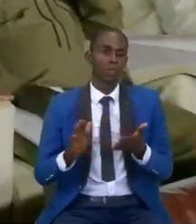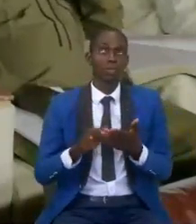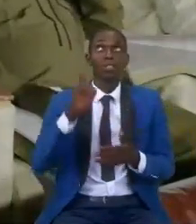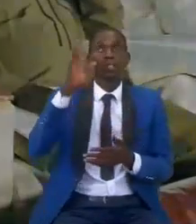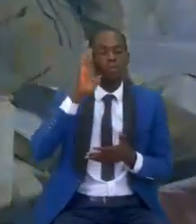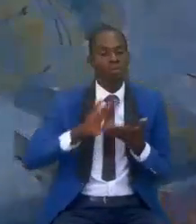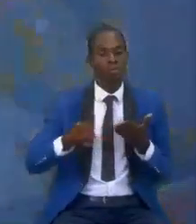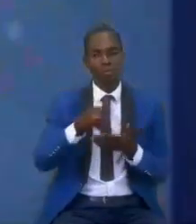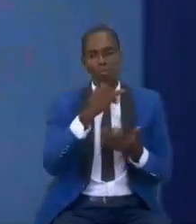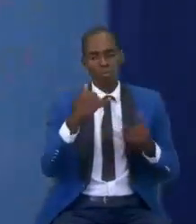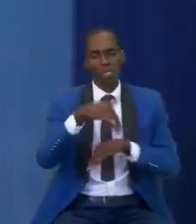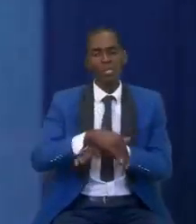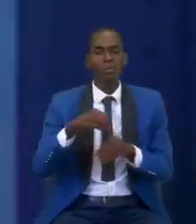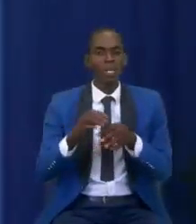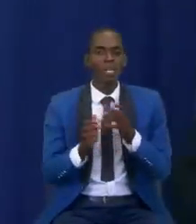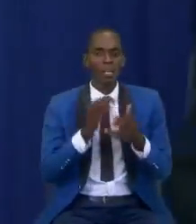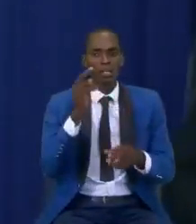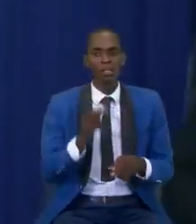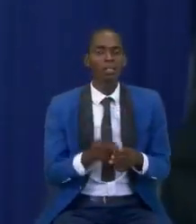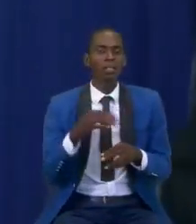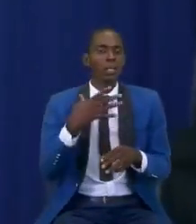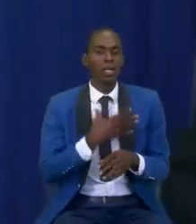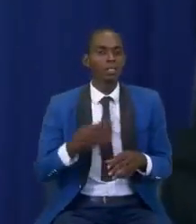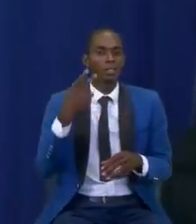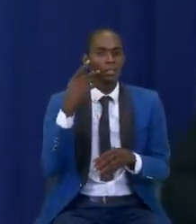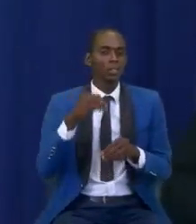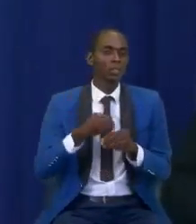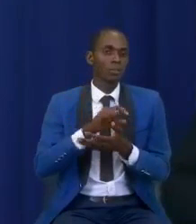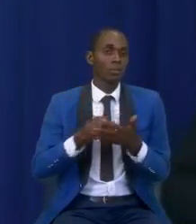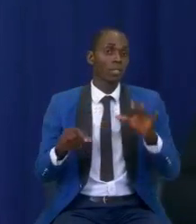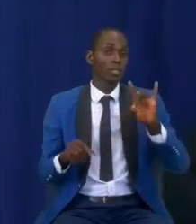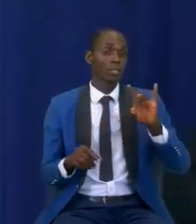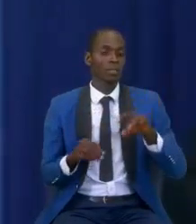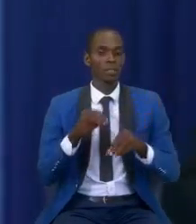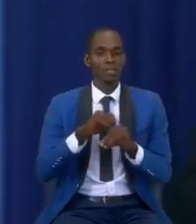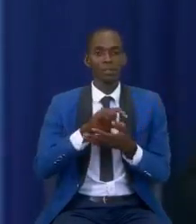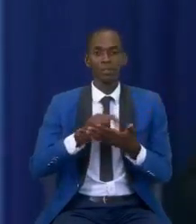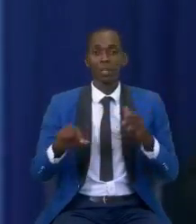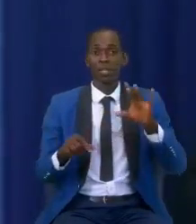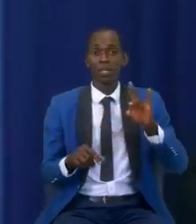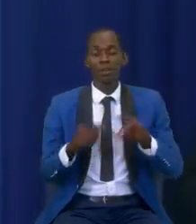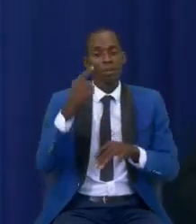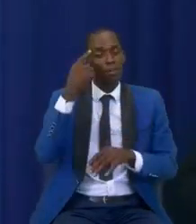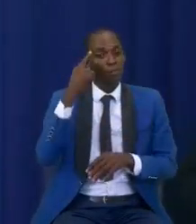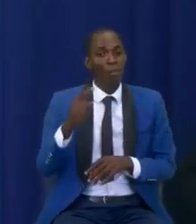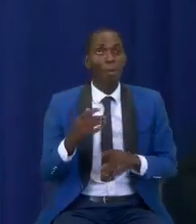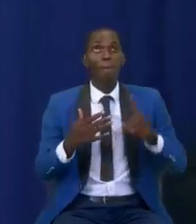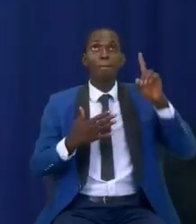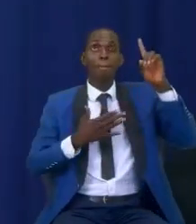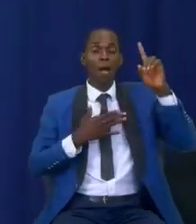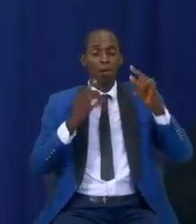It says in verse 8, for my thoughts are not your thoughts, neither are my